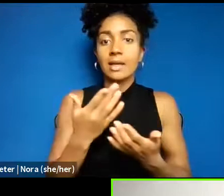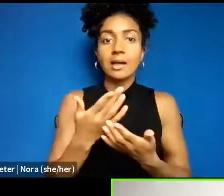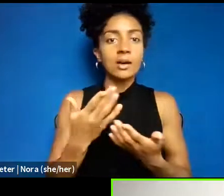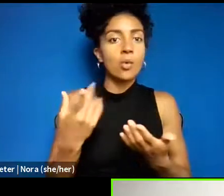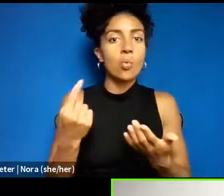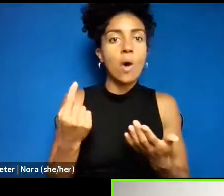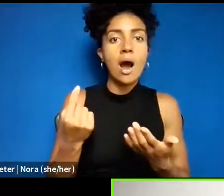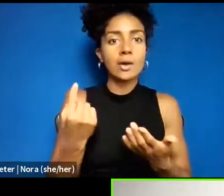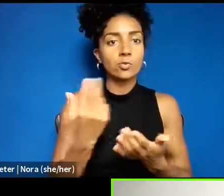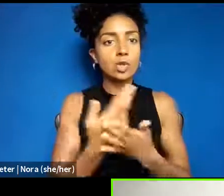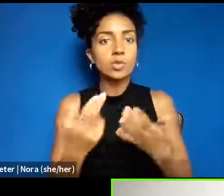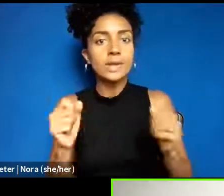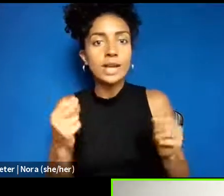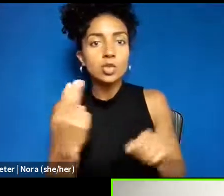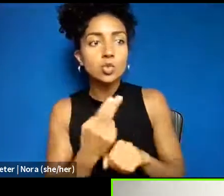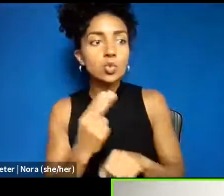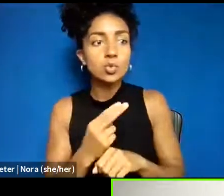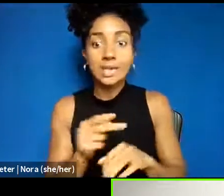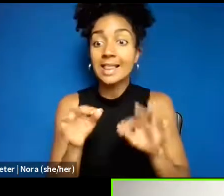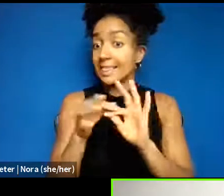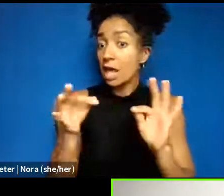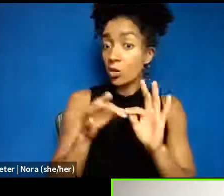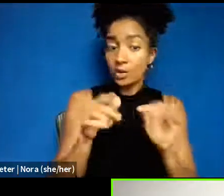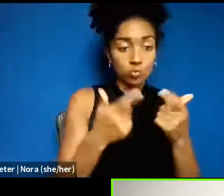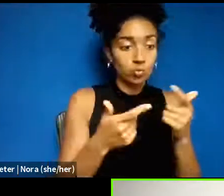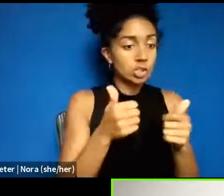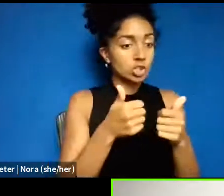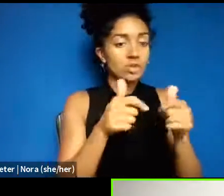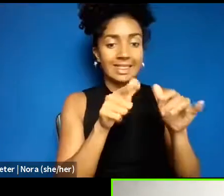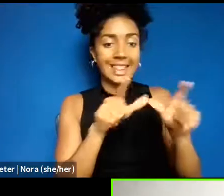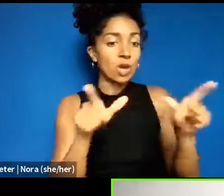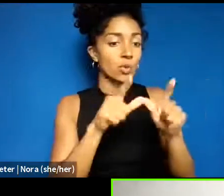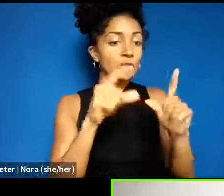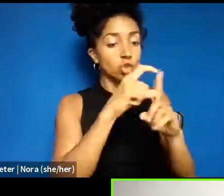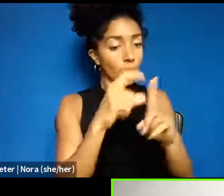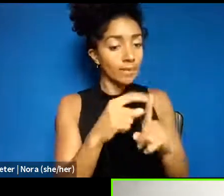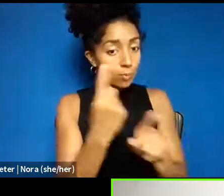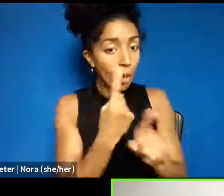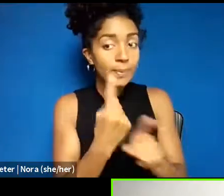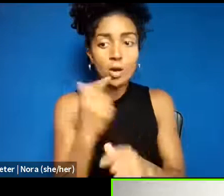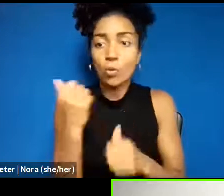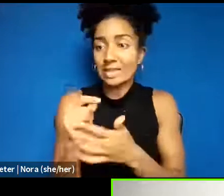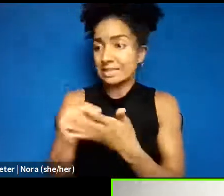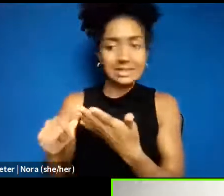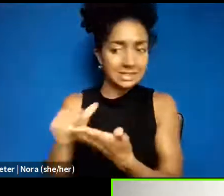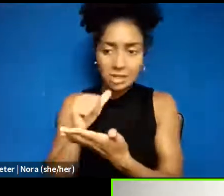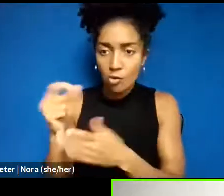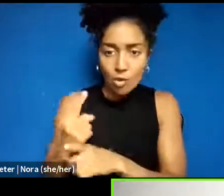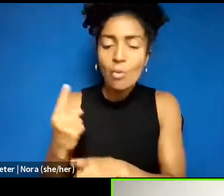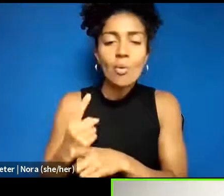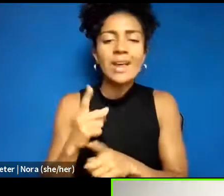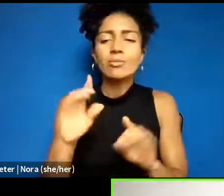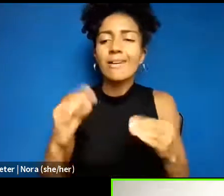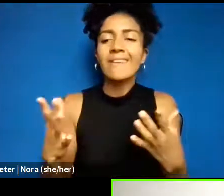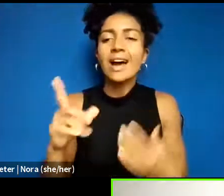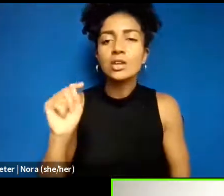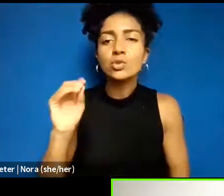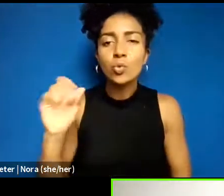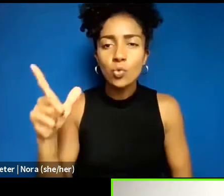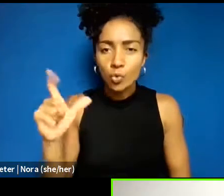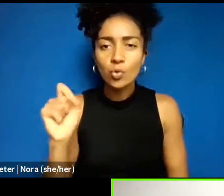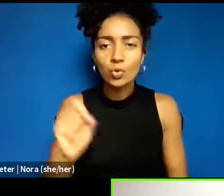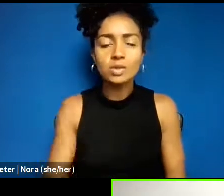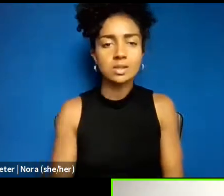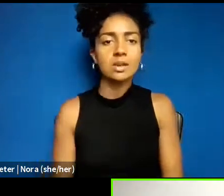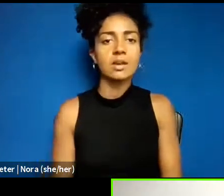use, language to use, like really kind of giving them tools. I really like to